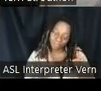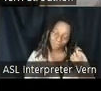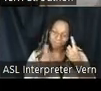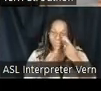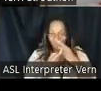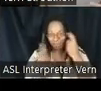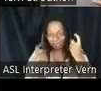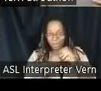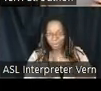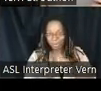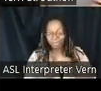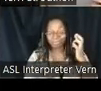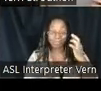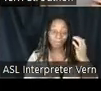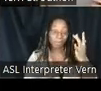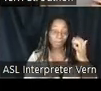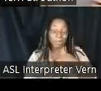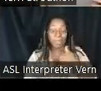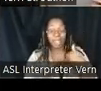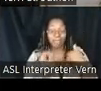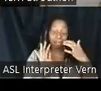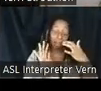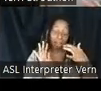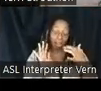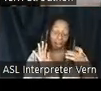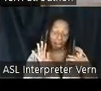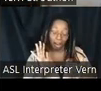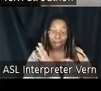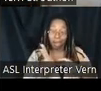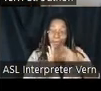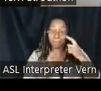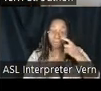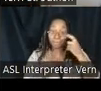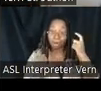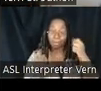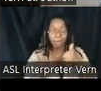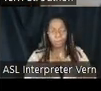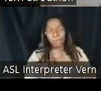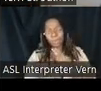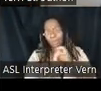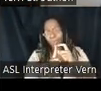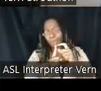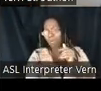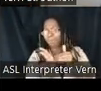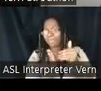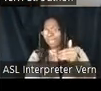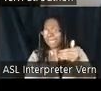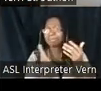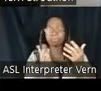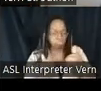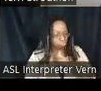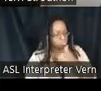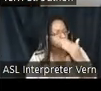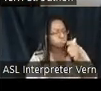this long explanation of our understanding of trauma, because we often use the word and we often say that we're trauma informed or